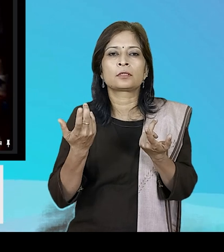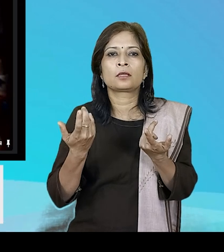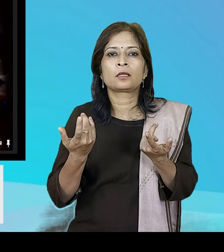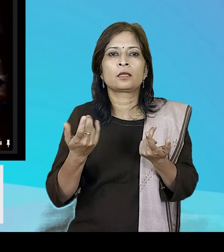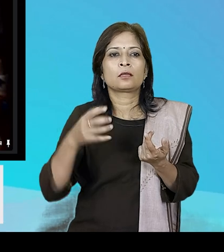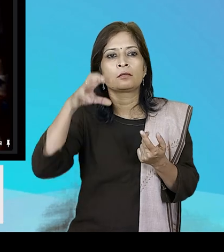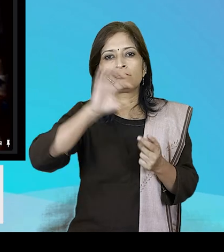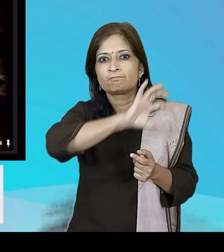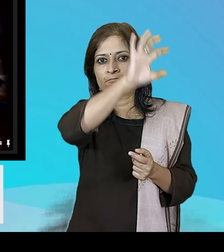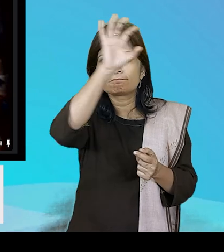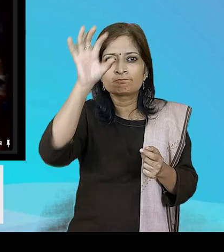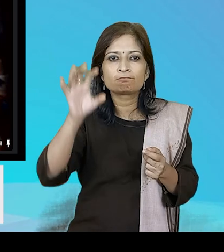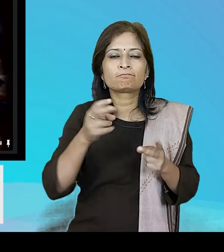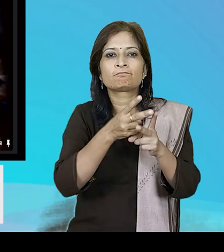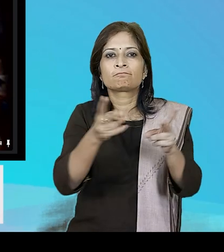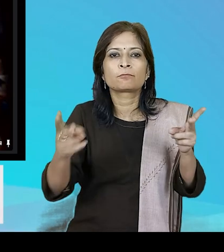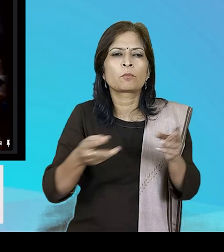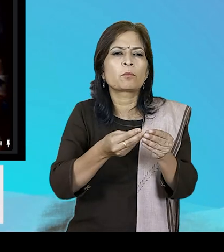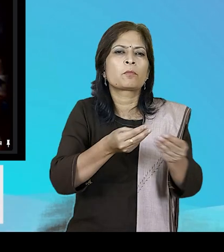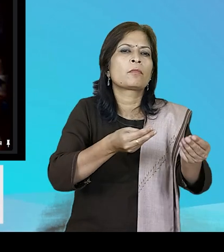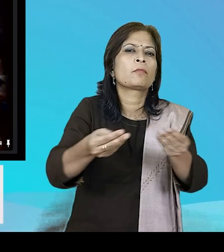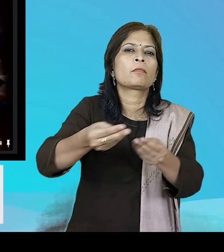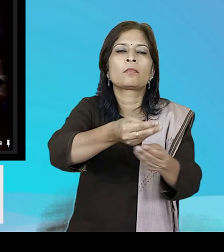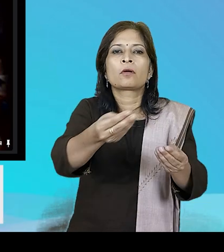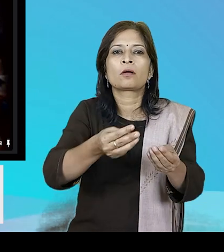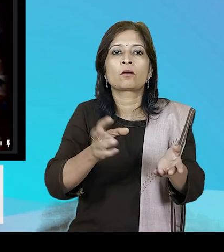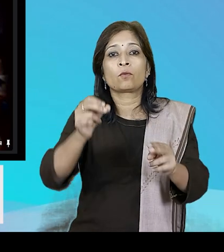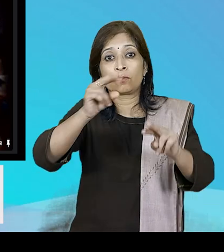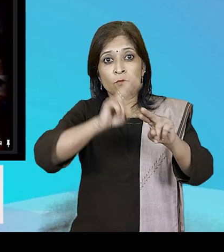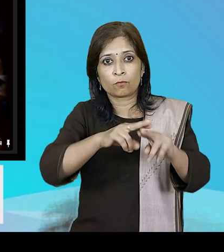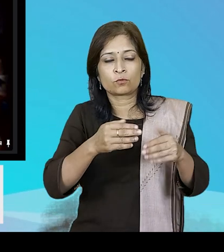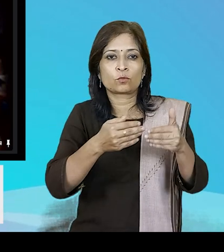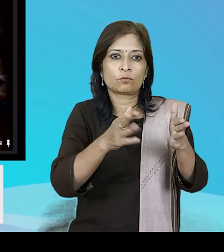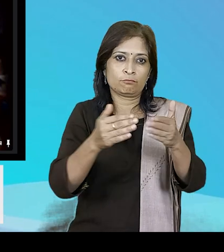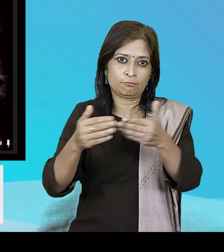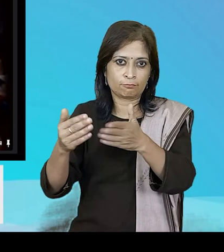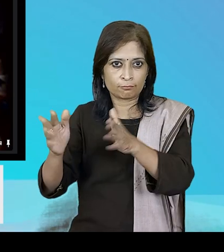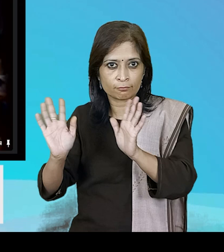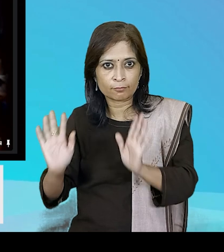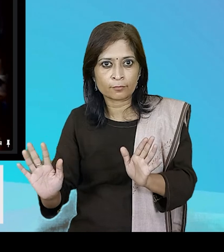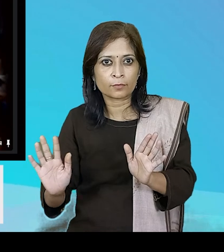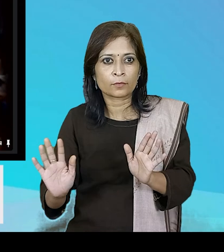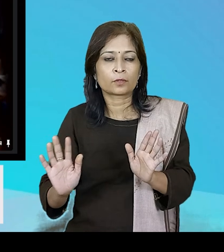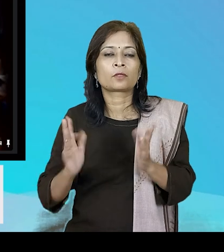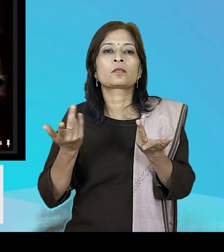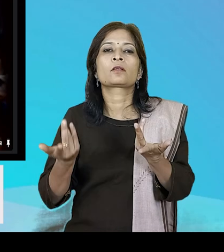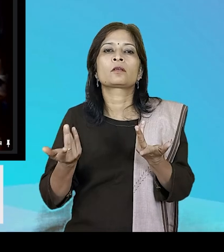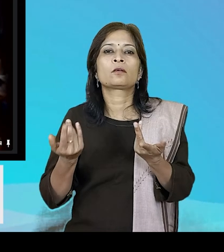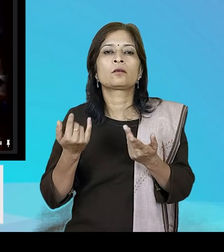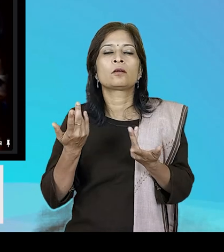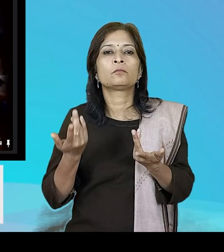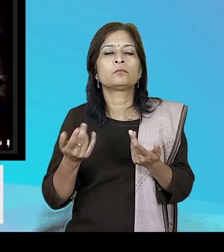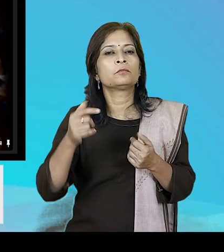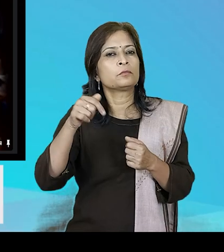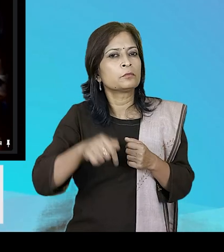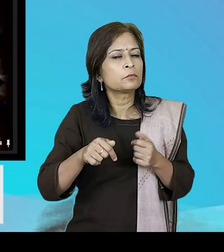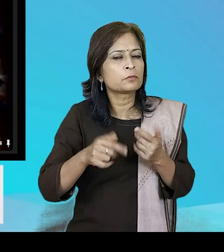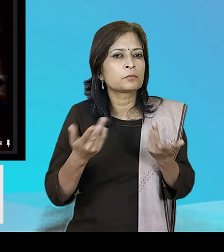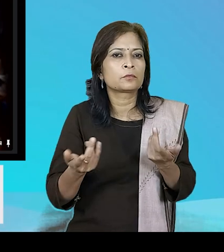this facility to everyone at the closest place possible to their residence.